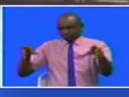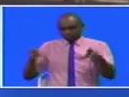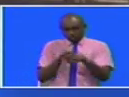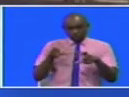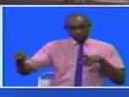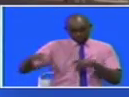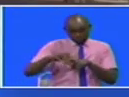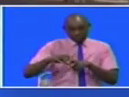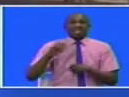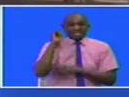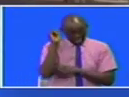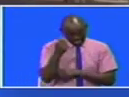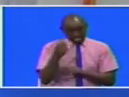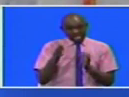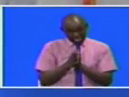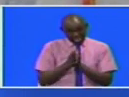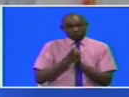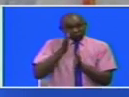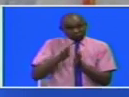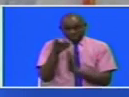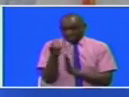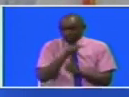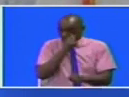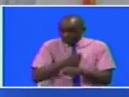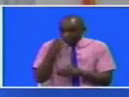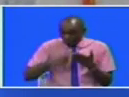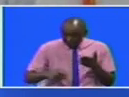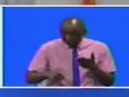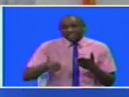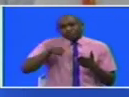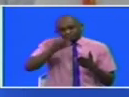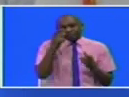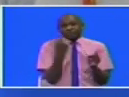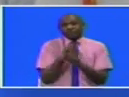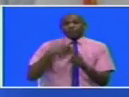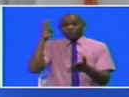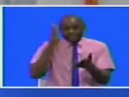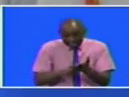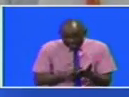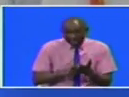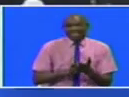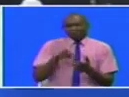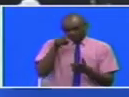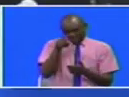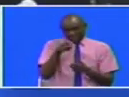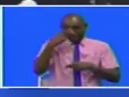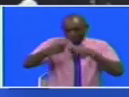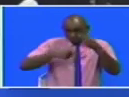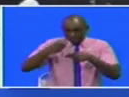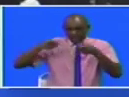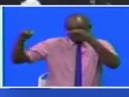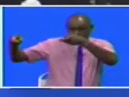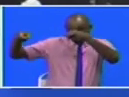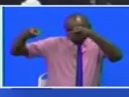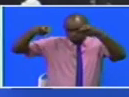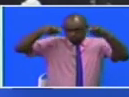Ports Authority Managing Director Catherine Muturi led the port fraternity in witnessing the intricate process of offloading